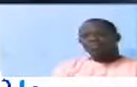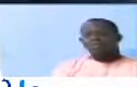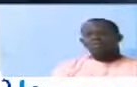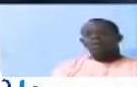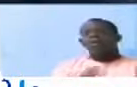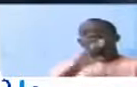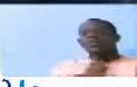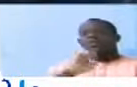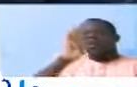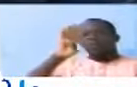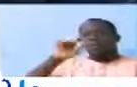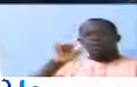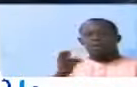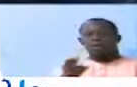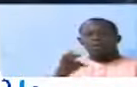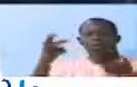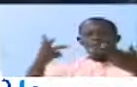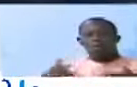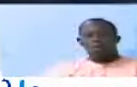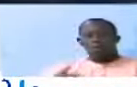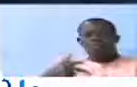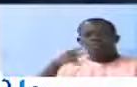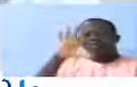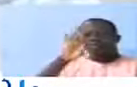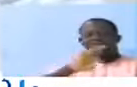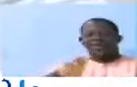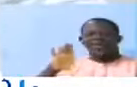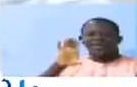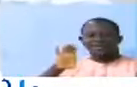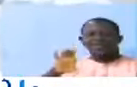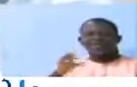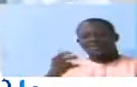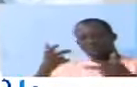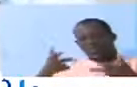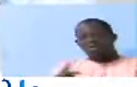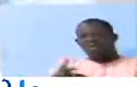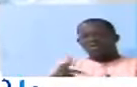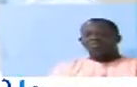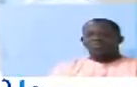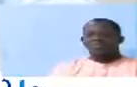Mr. Bah, welcome to the TRRC. Mr. Bah, Ako Abi Bismillah ila TRRC.